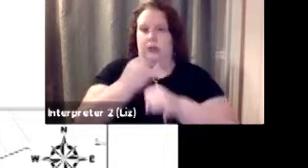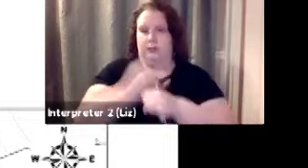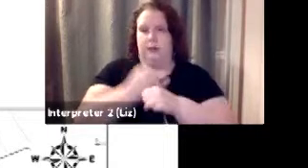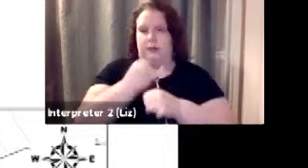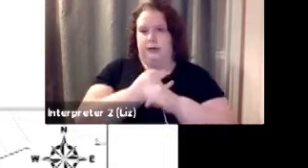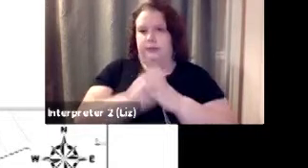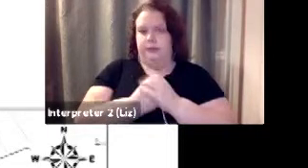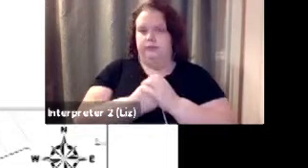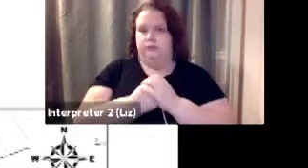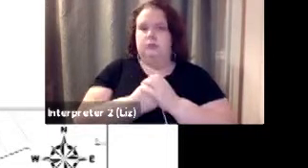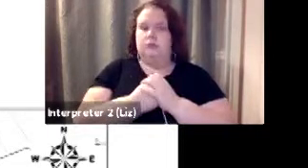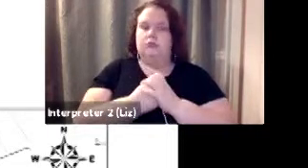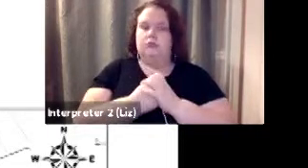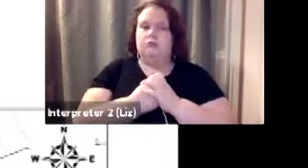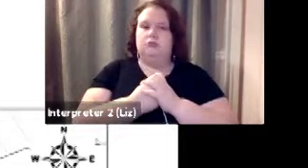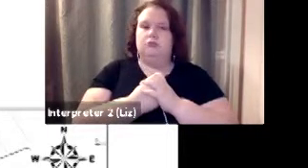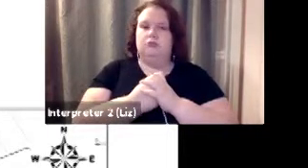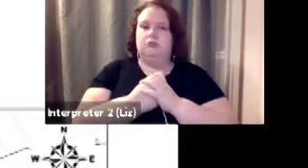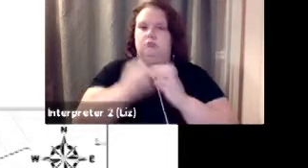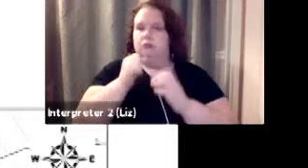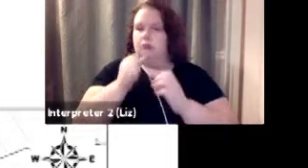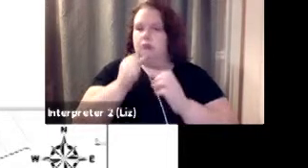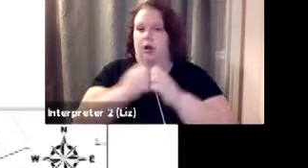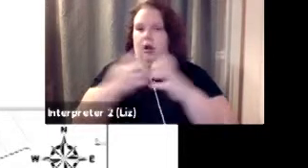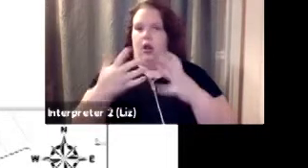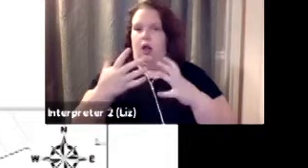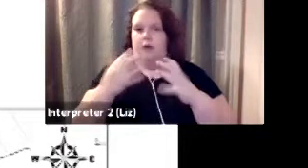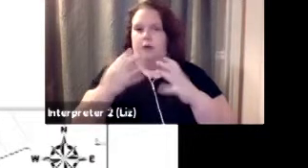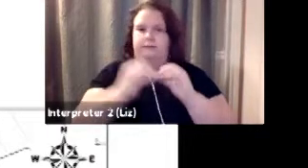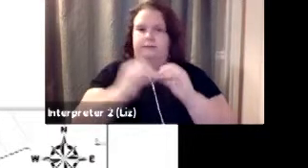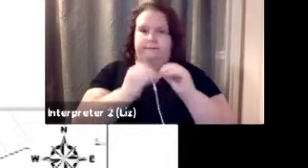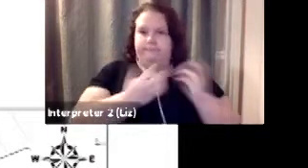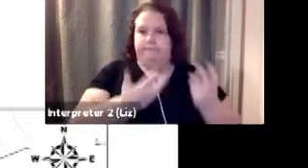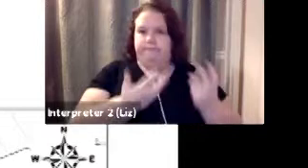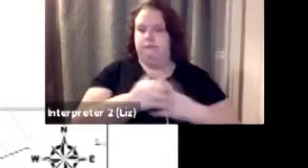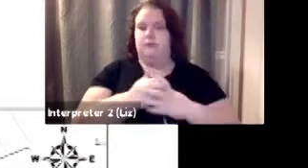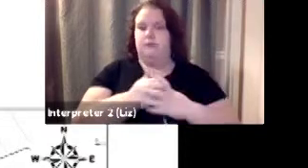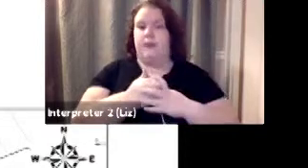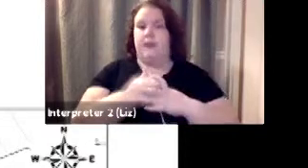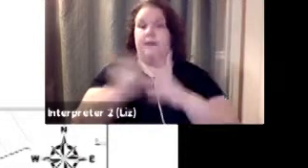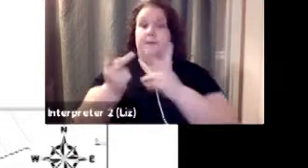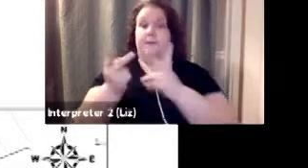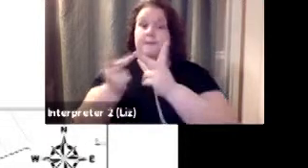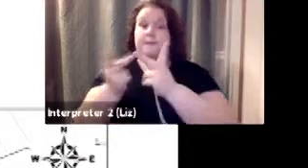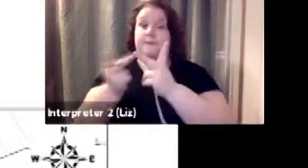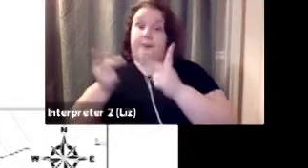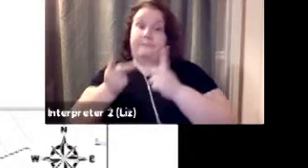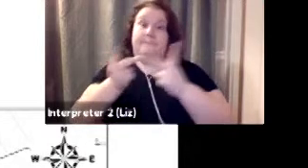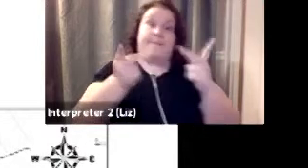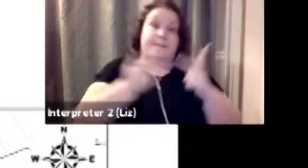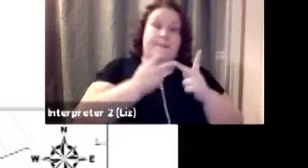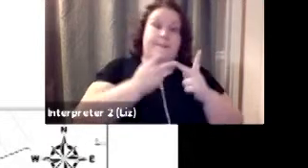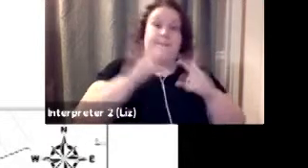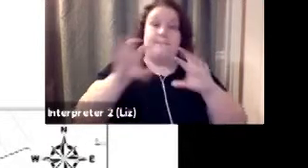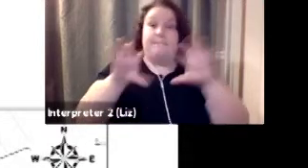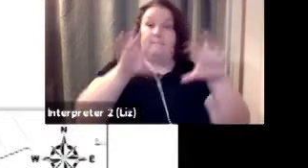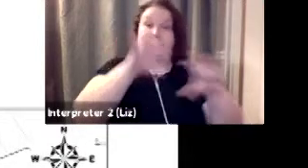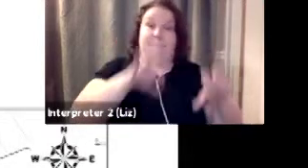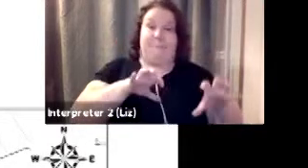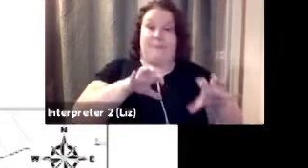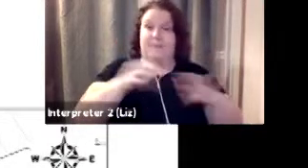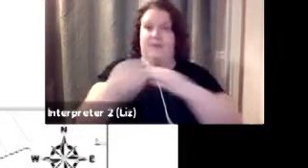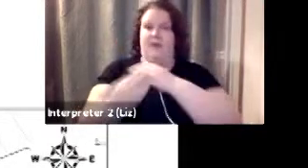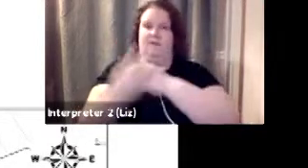considering, you know, how does the geographic location start affecting decisions as we balance out the facility condition assessment and